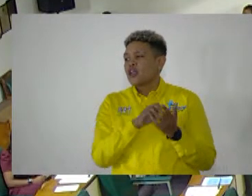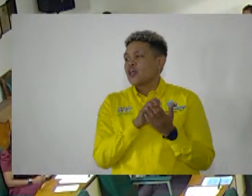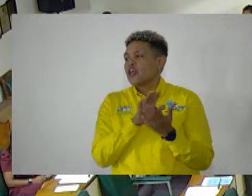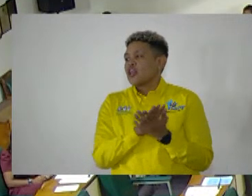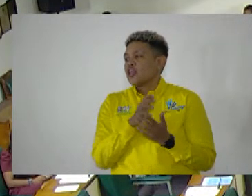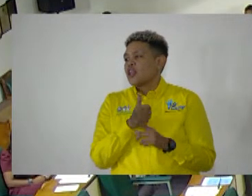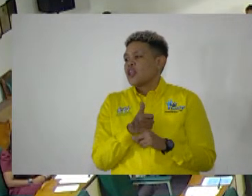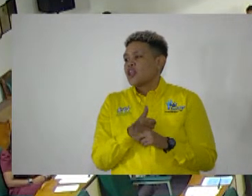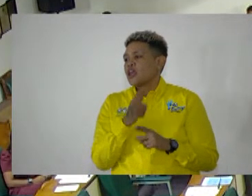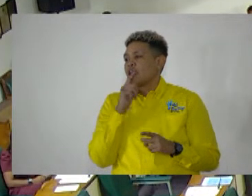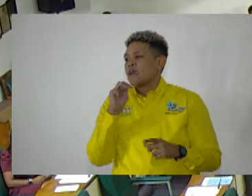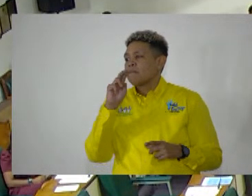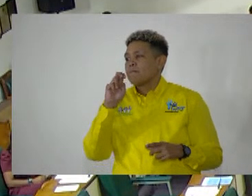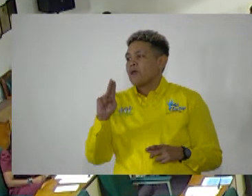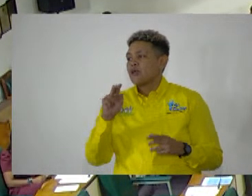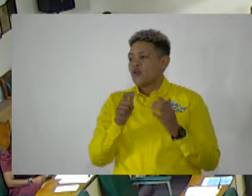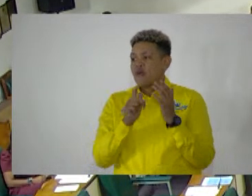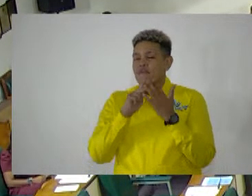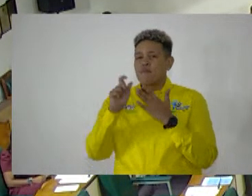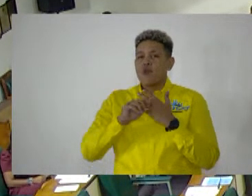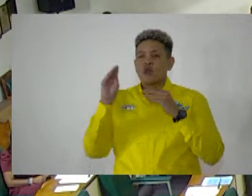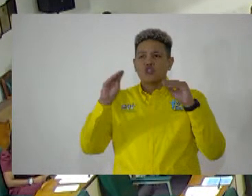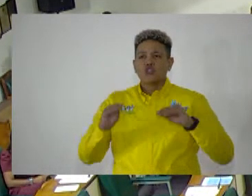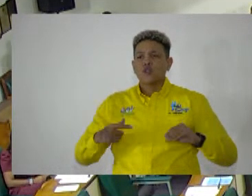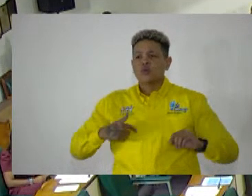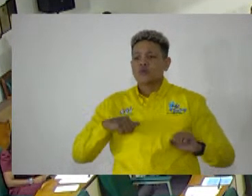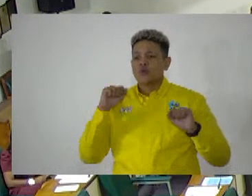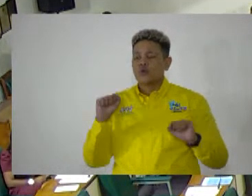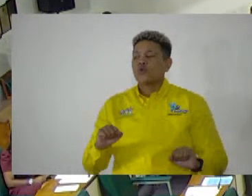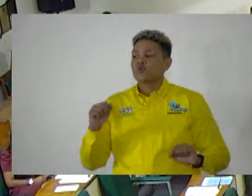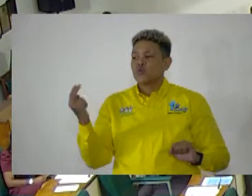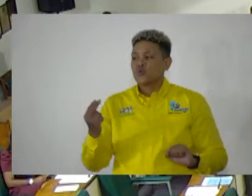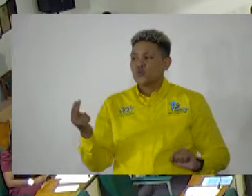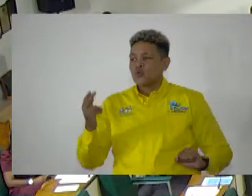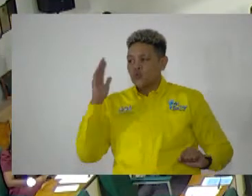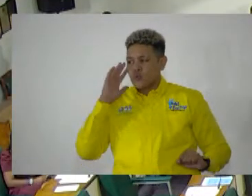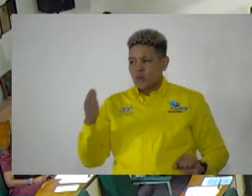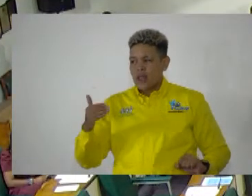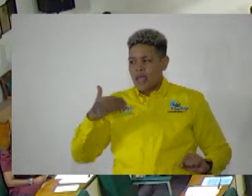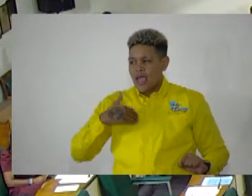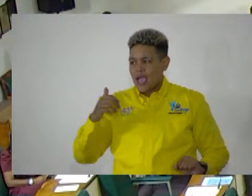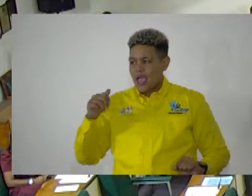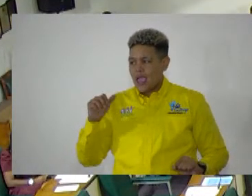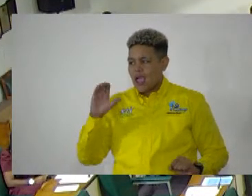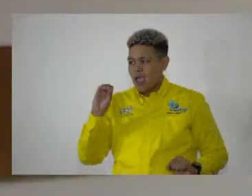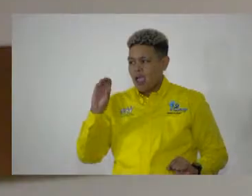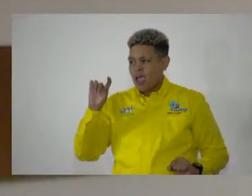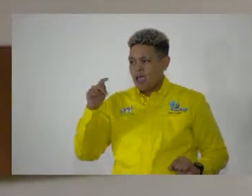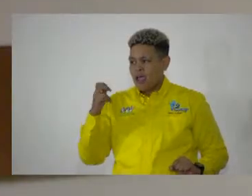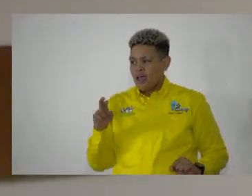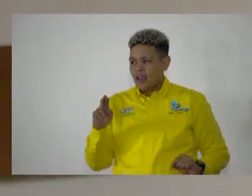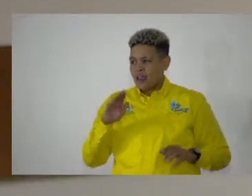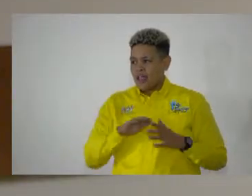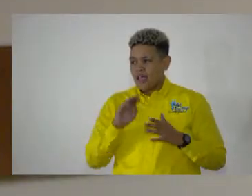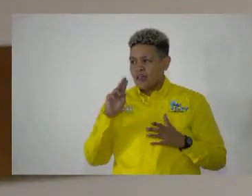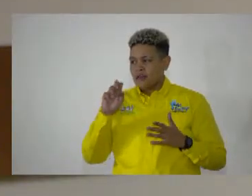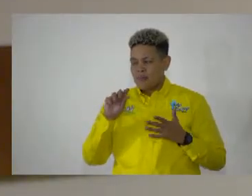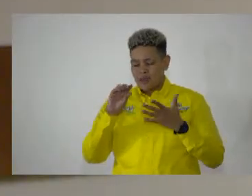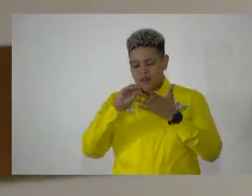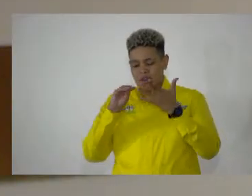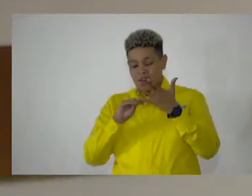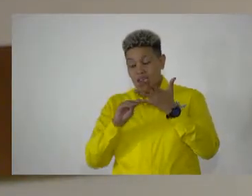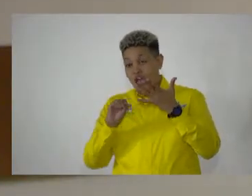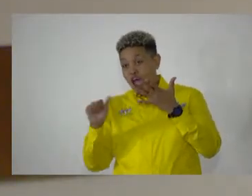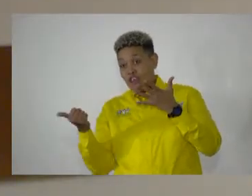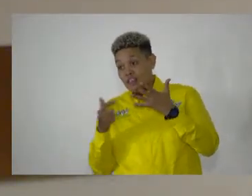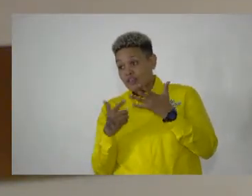a menu of projects that we could use. Will there be other on the menu so that members